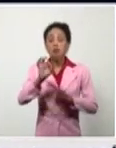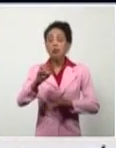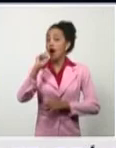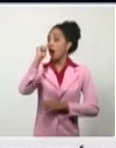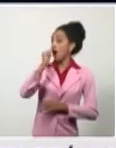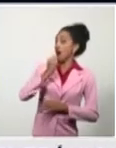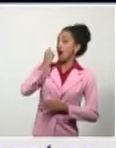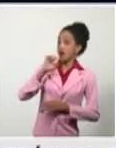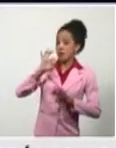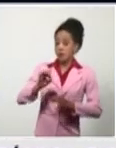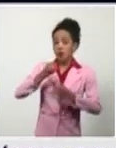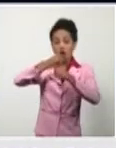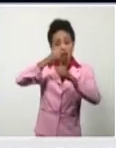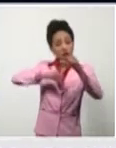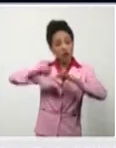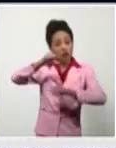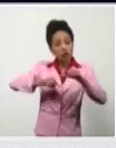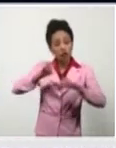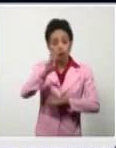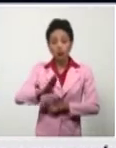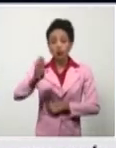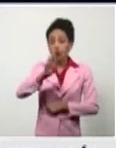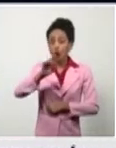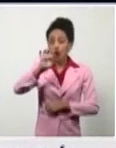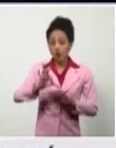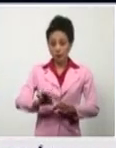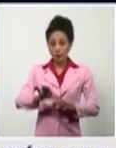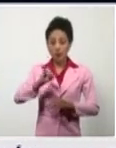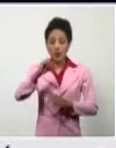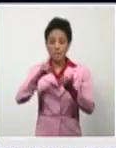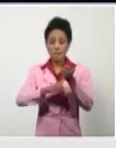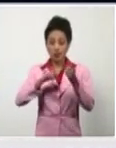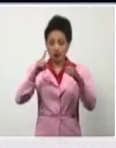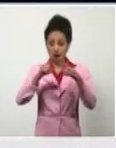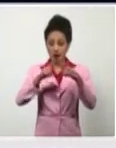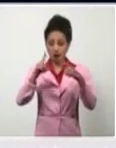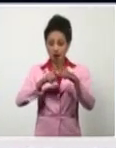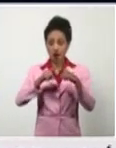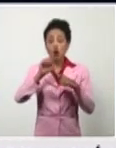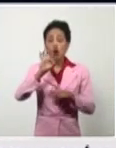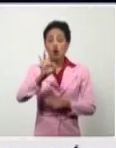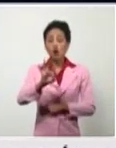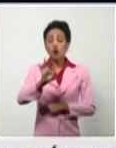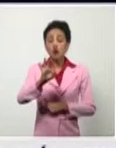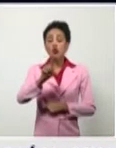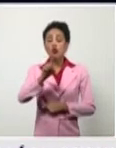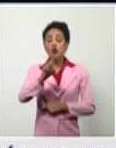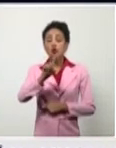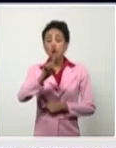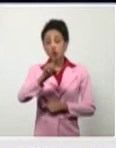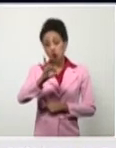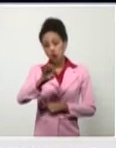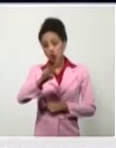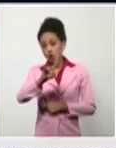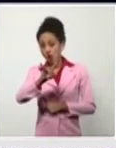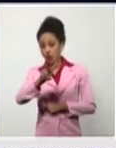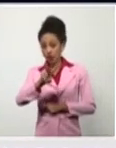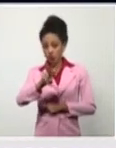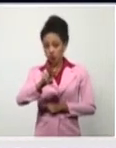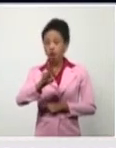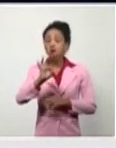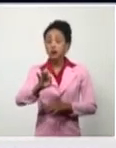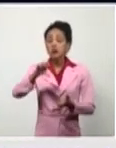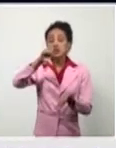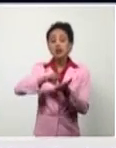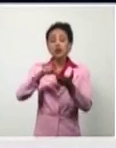2,151 samples were studied in the molecular biology laboratory of the Pedro Curie Institute of Tropical